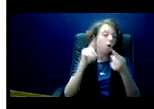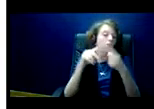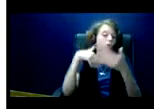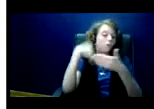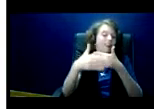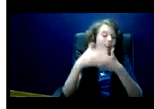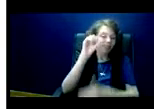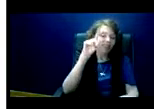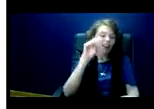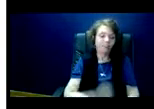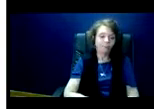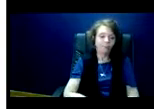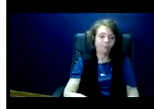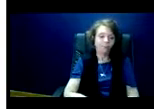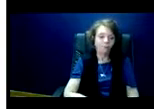slide.